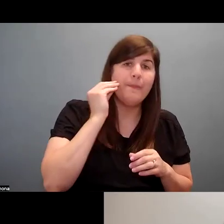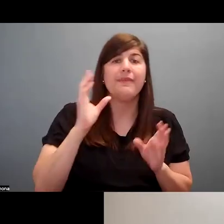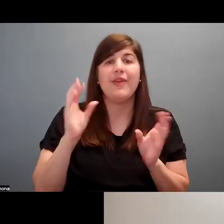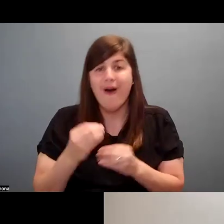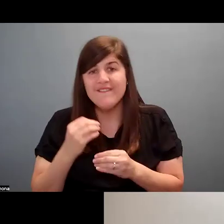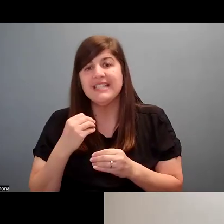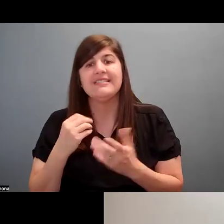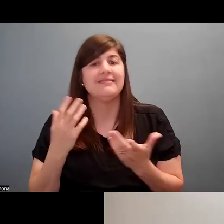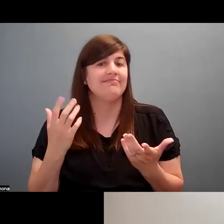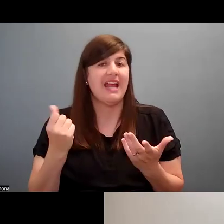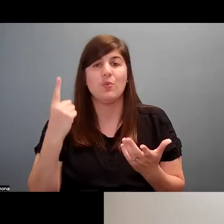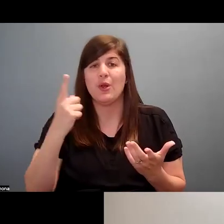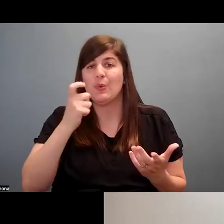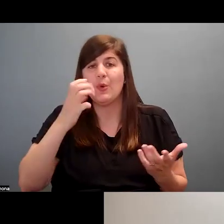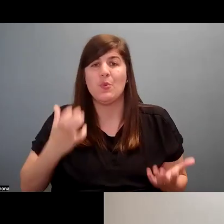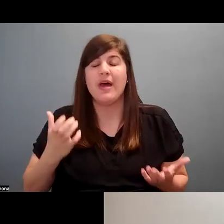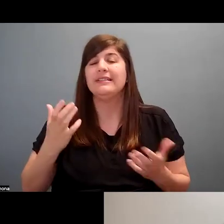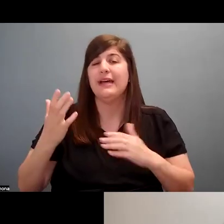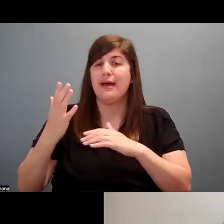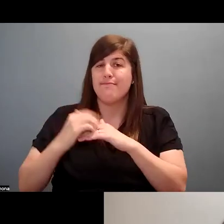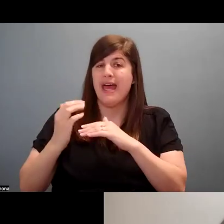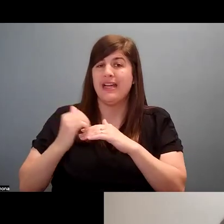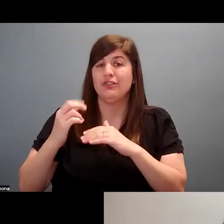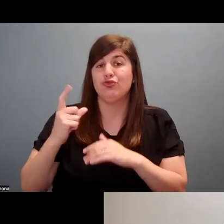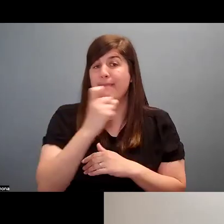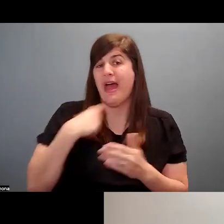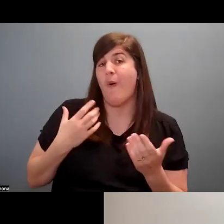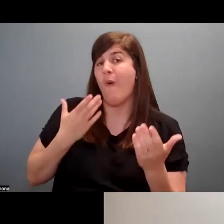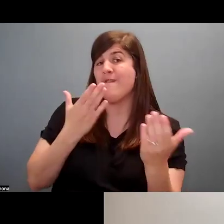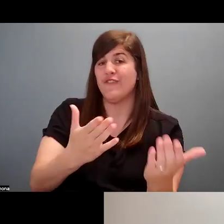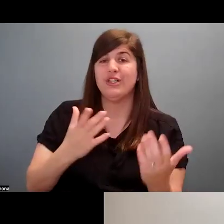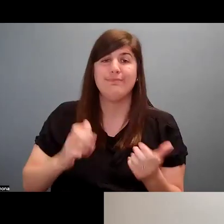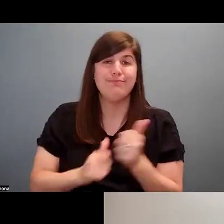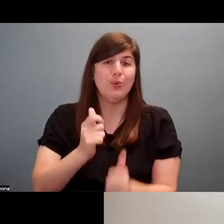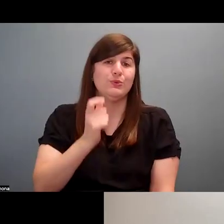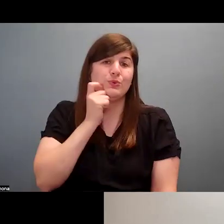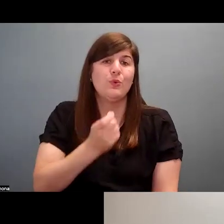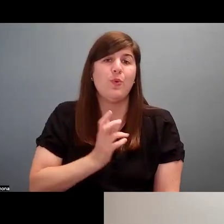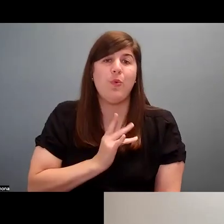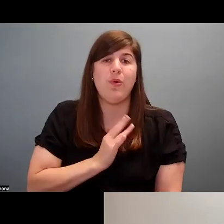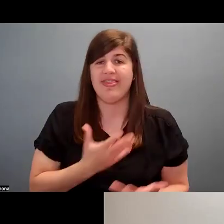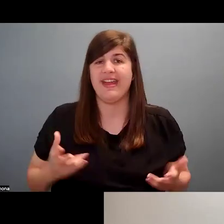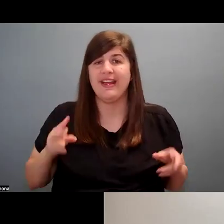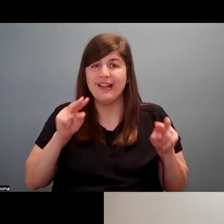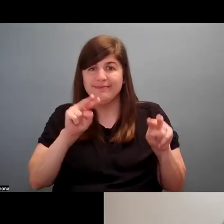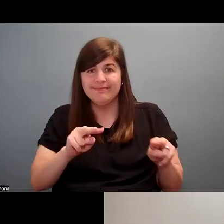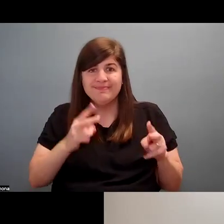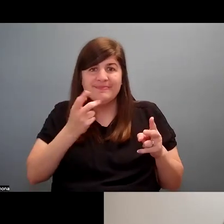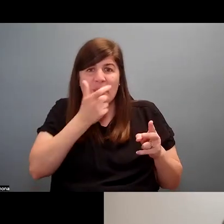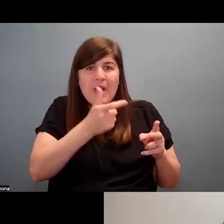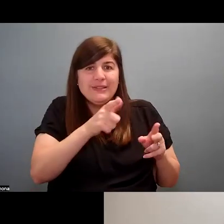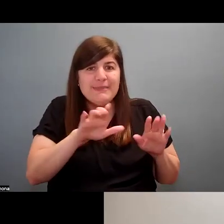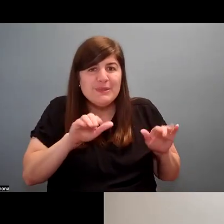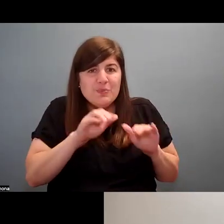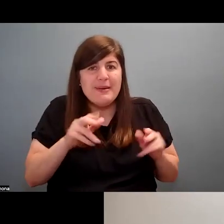I Anyone who wants a pet shrimp, I offer pet shrimp. It's just the coolest thing to be able to look at them swim and do